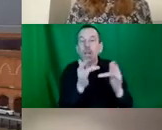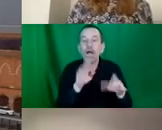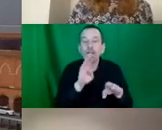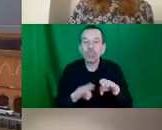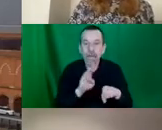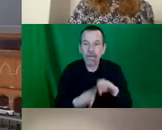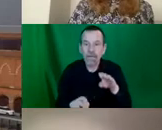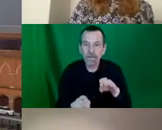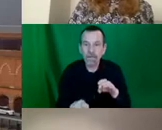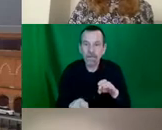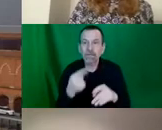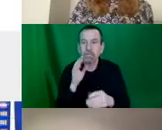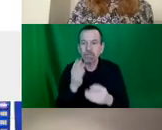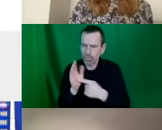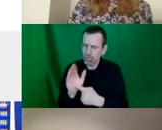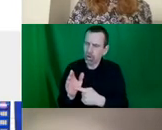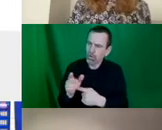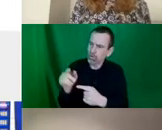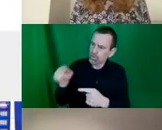are.